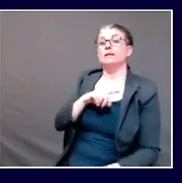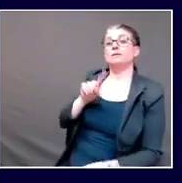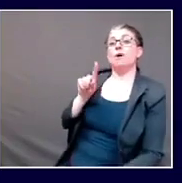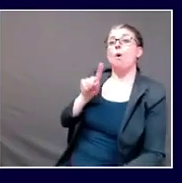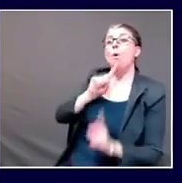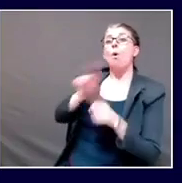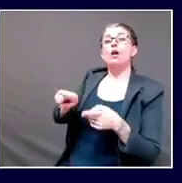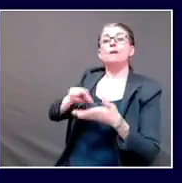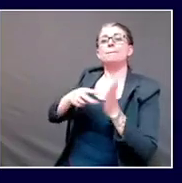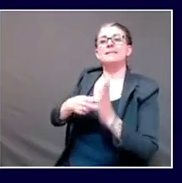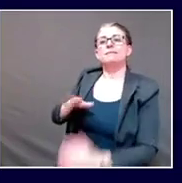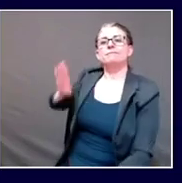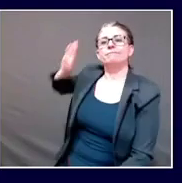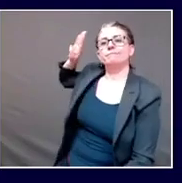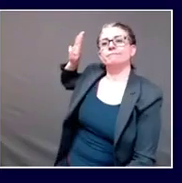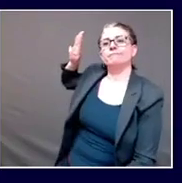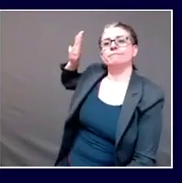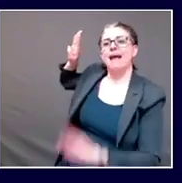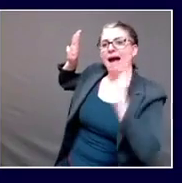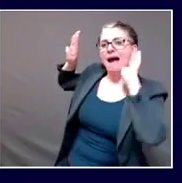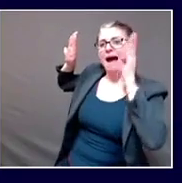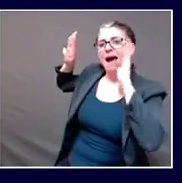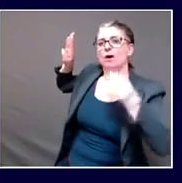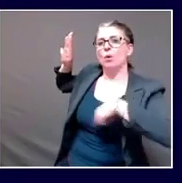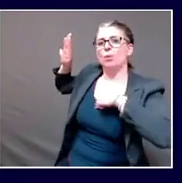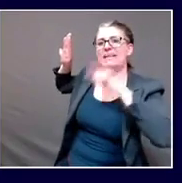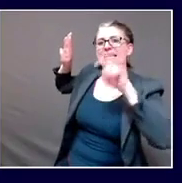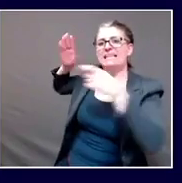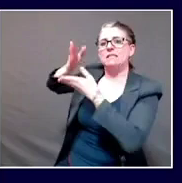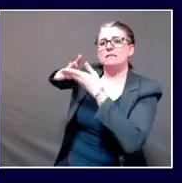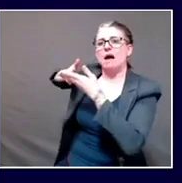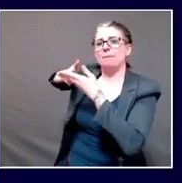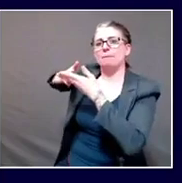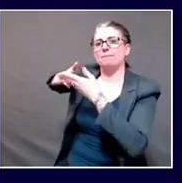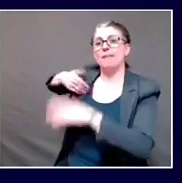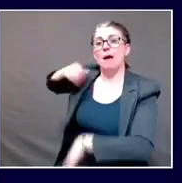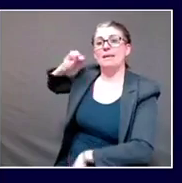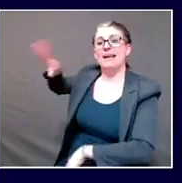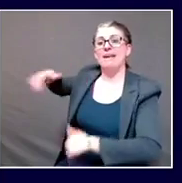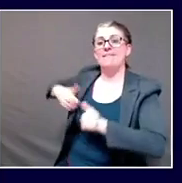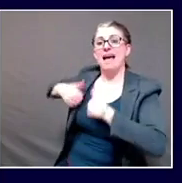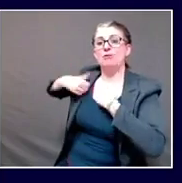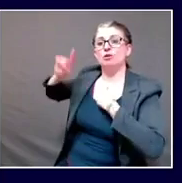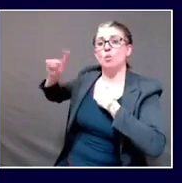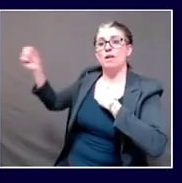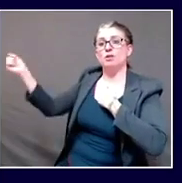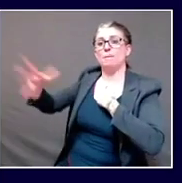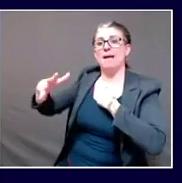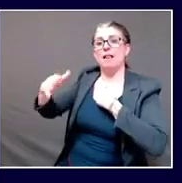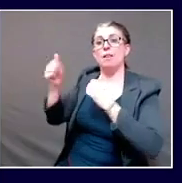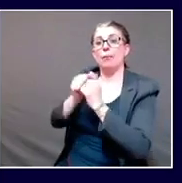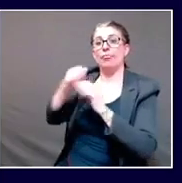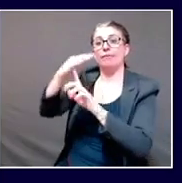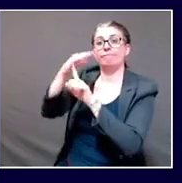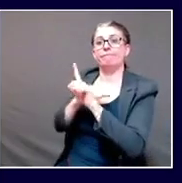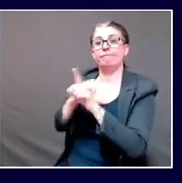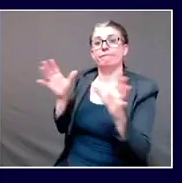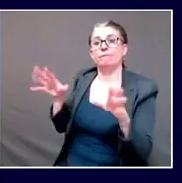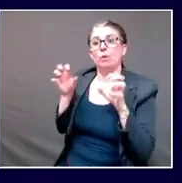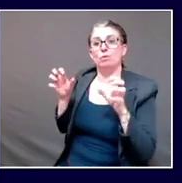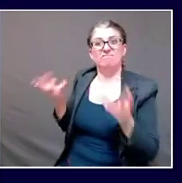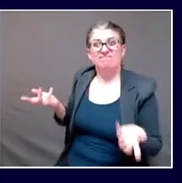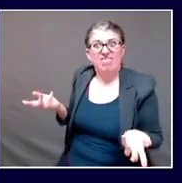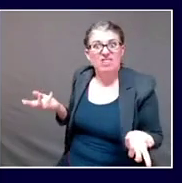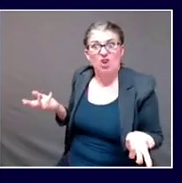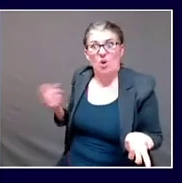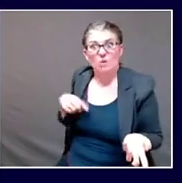zeros on top of all of those things. But this is what this is what we are allocated. And our goal is to within those allocations, make